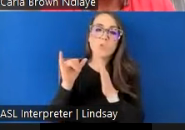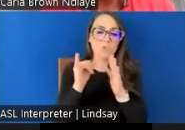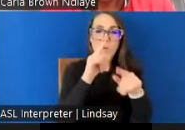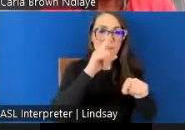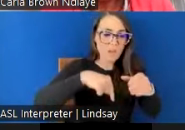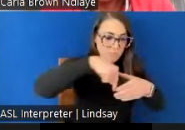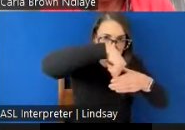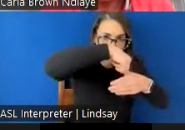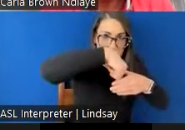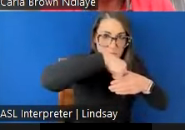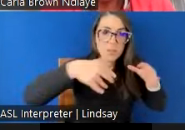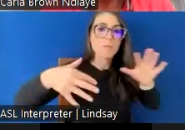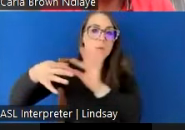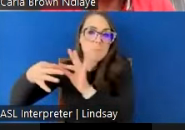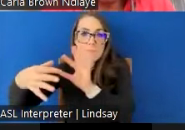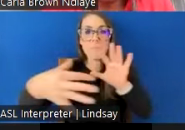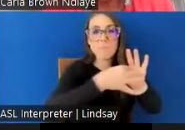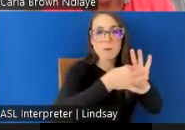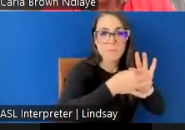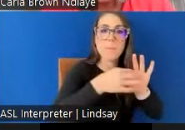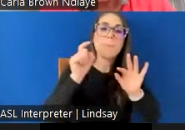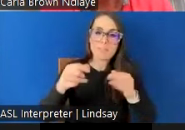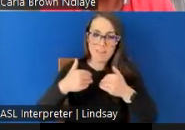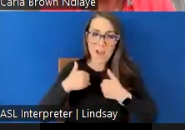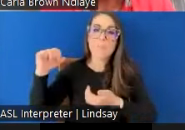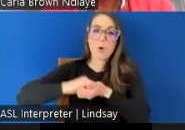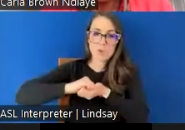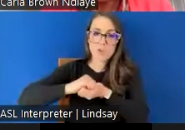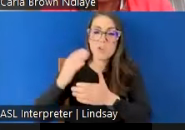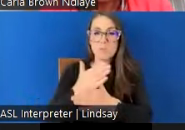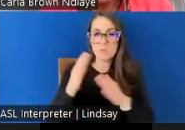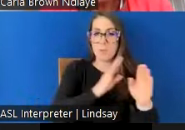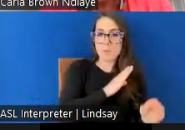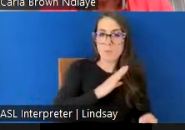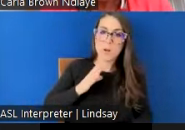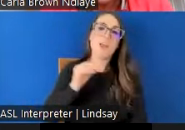partnership, an intimate relationship between the board and our affiliates,